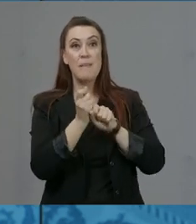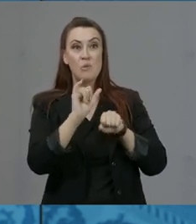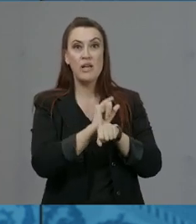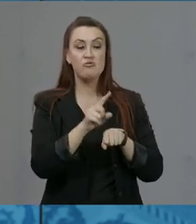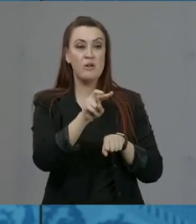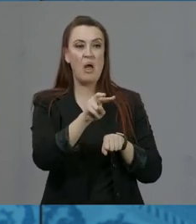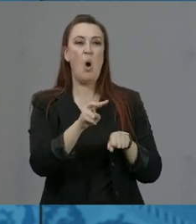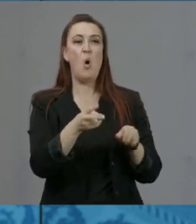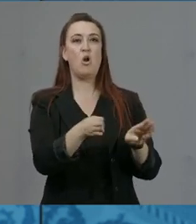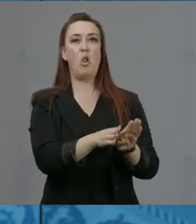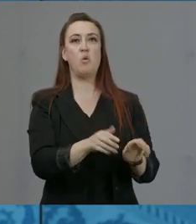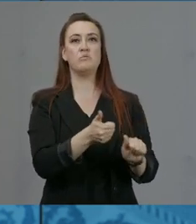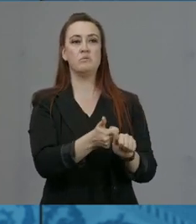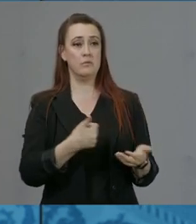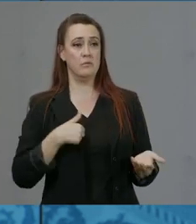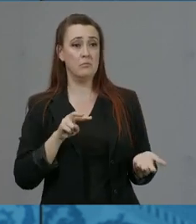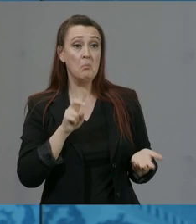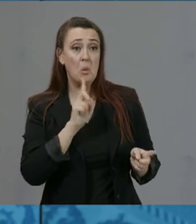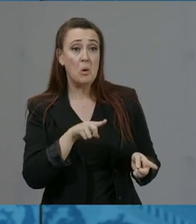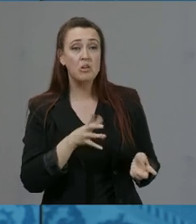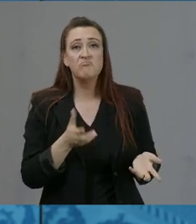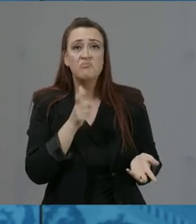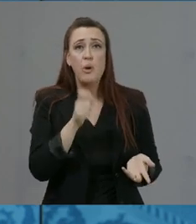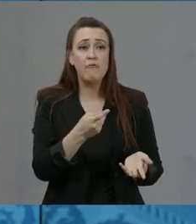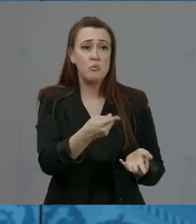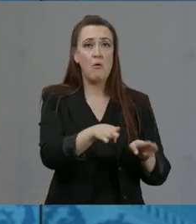to, you're going to see kind of that incremental